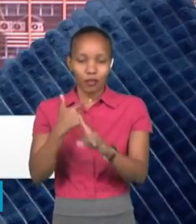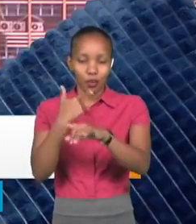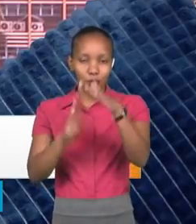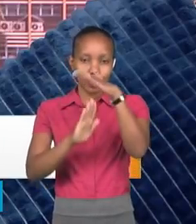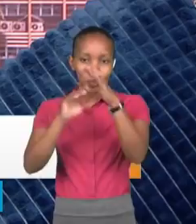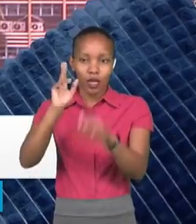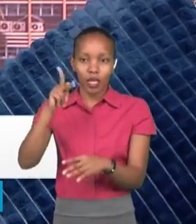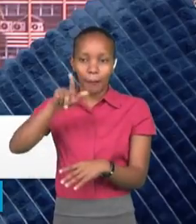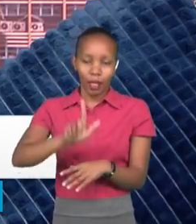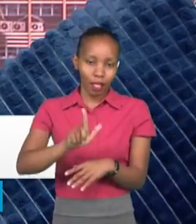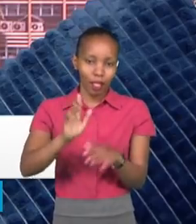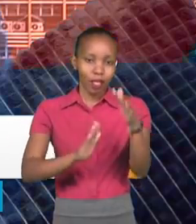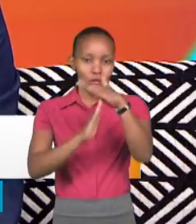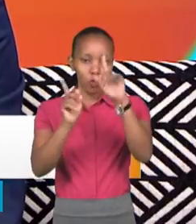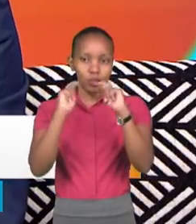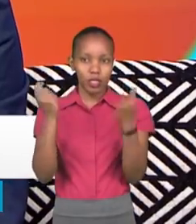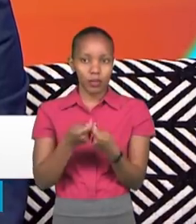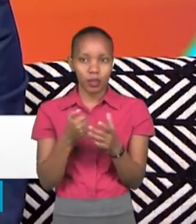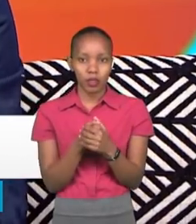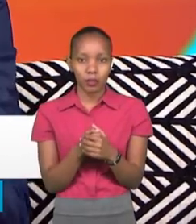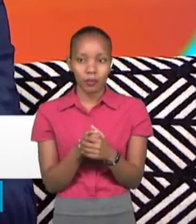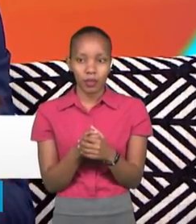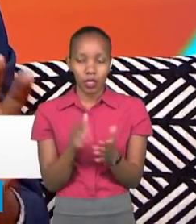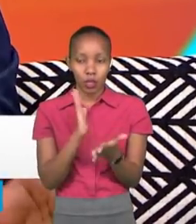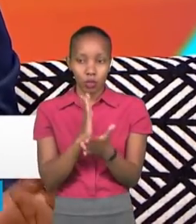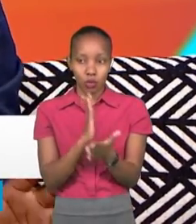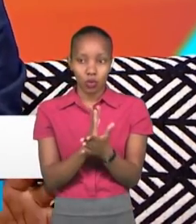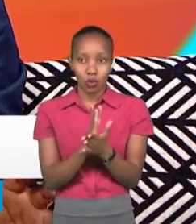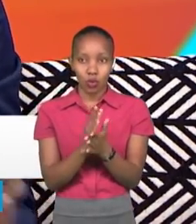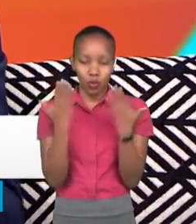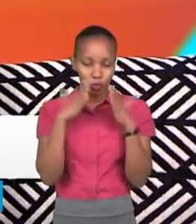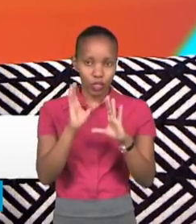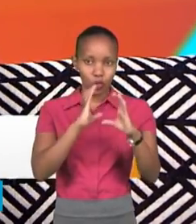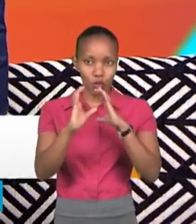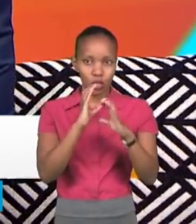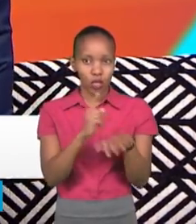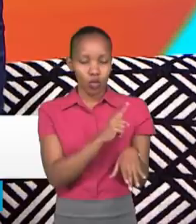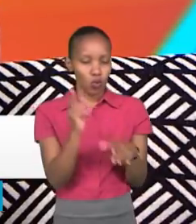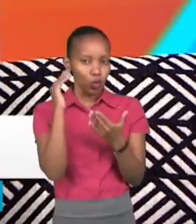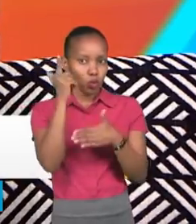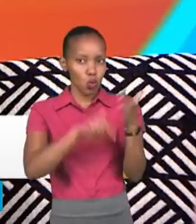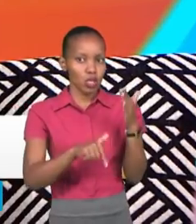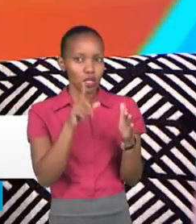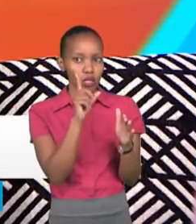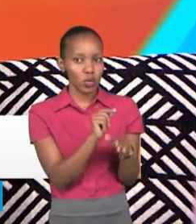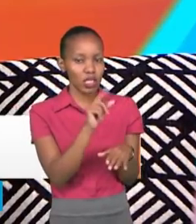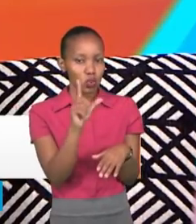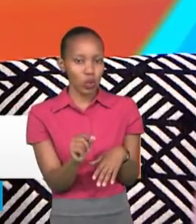course, top teams in the KPL. And just to sum this conversation up, what do you expect in